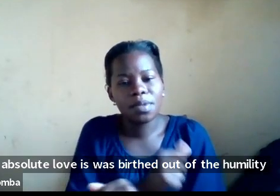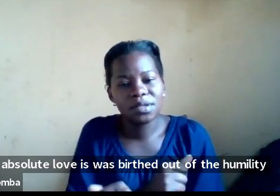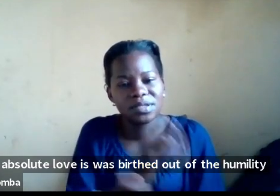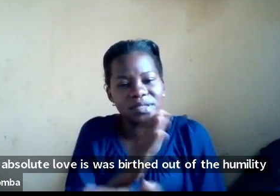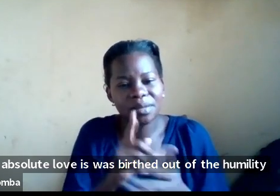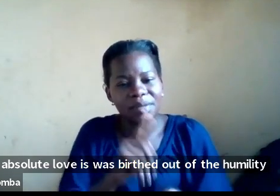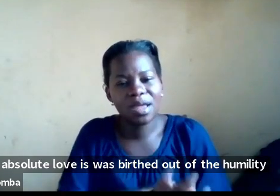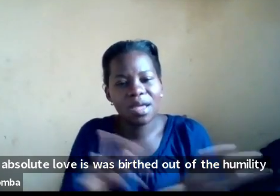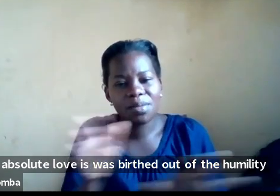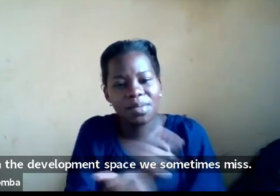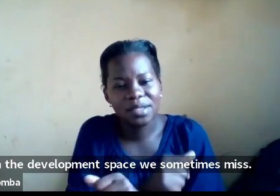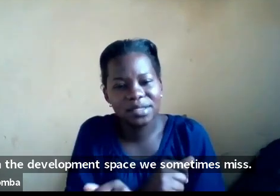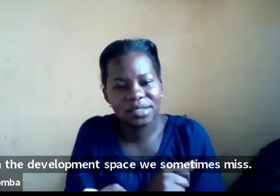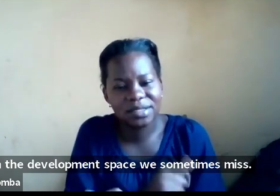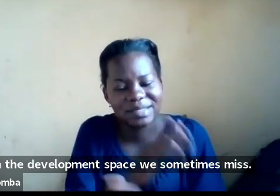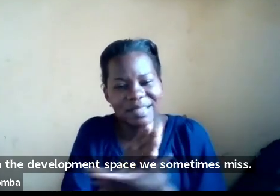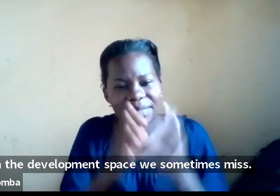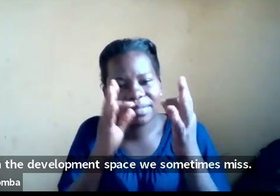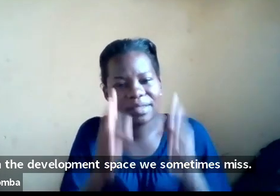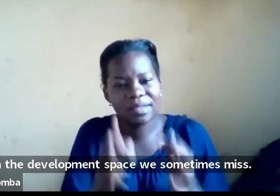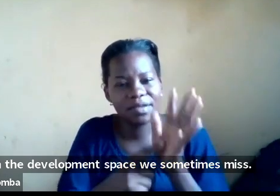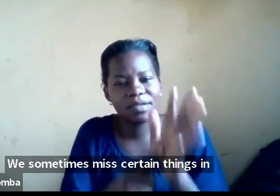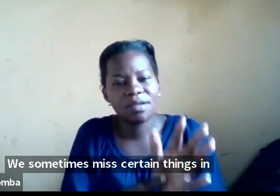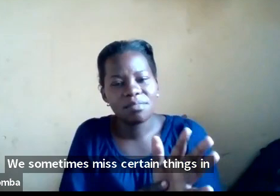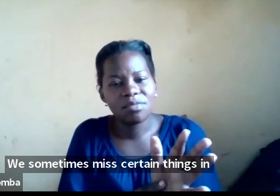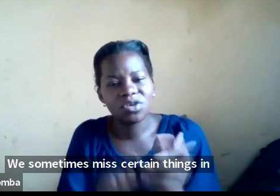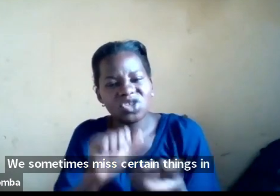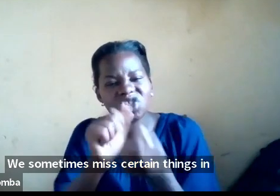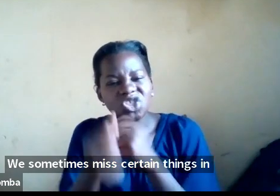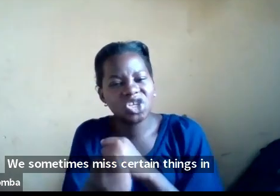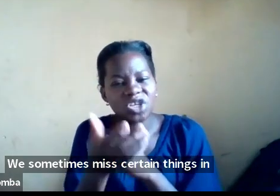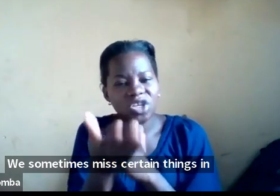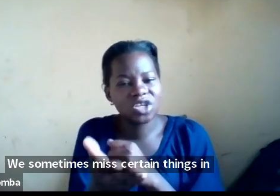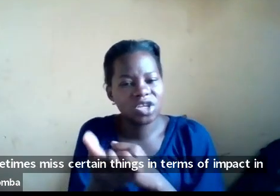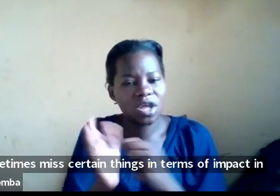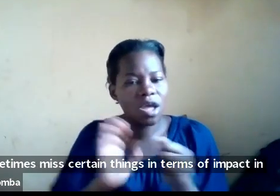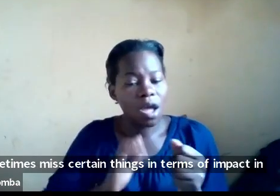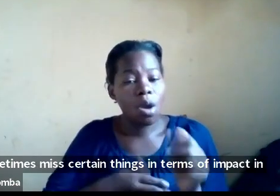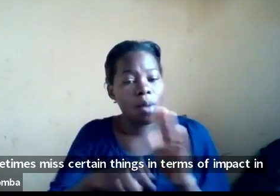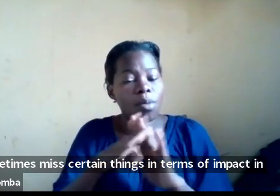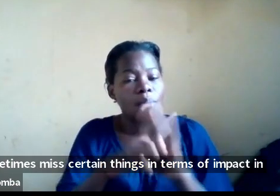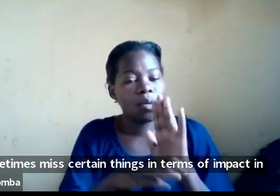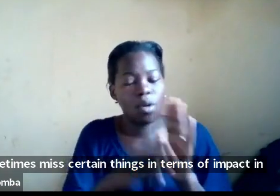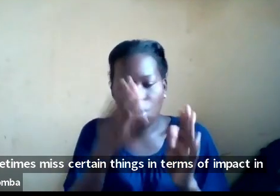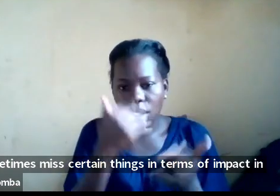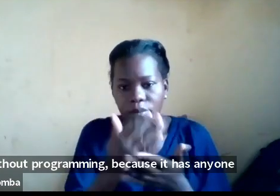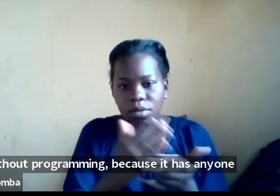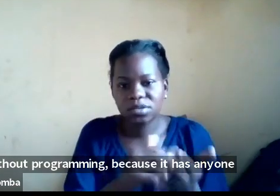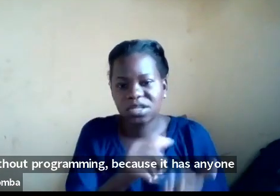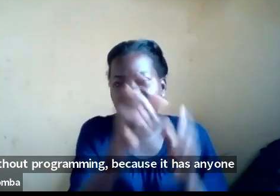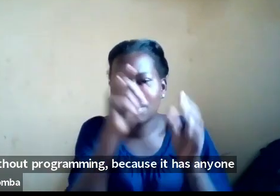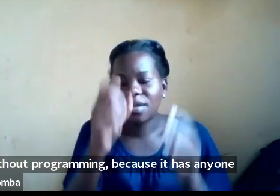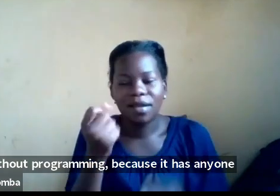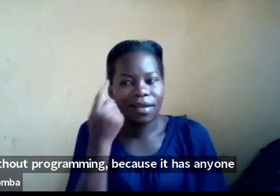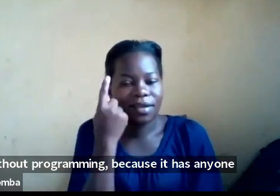we sometimes miss certain things in terms of impact in with our programming. Because as anyone would appreciate,